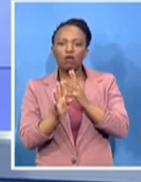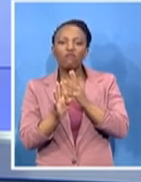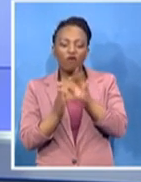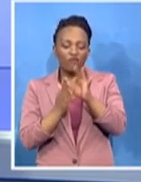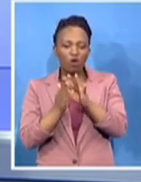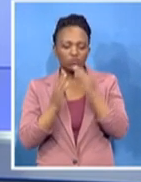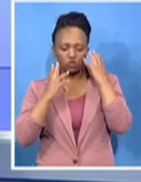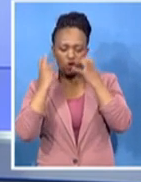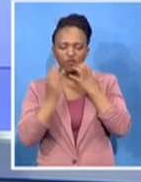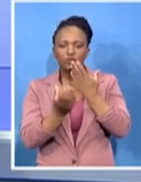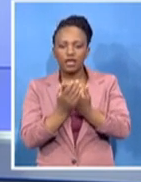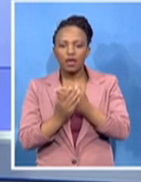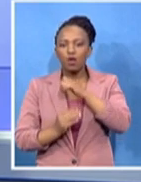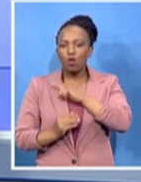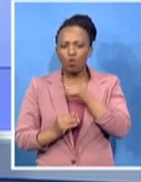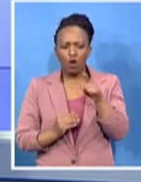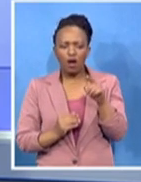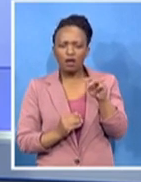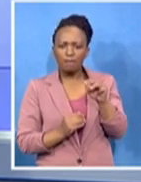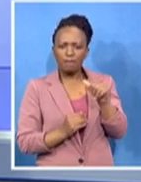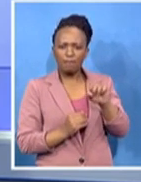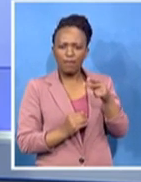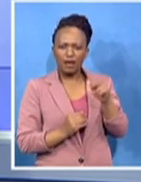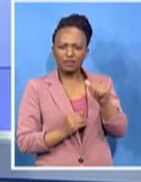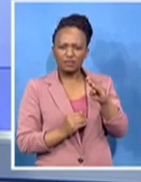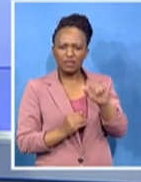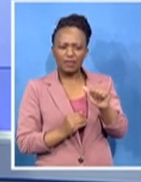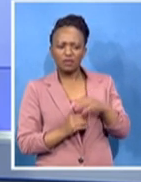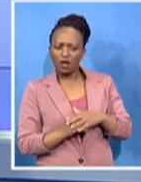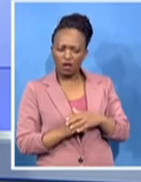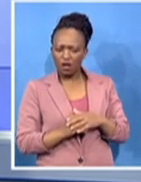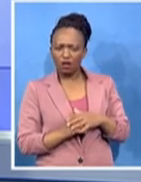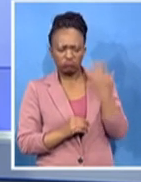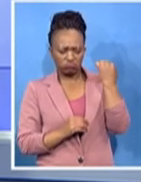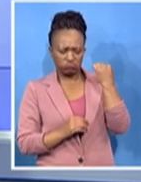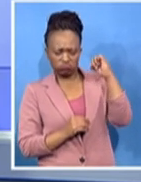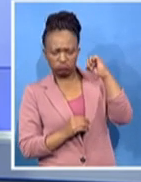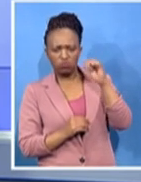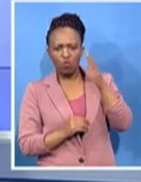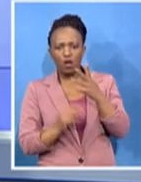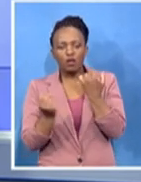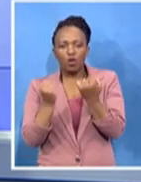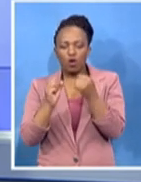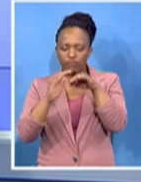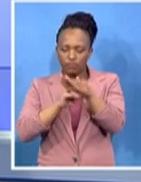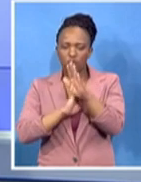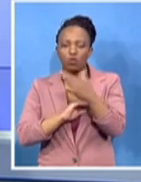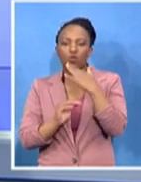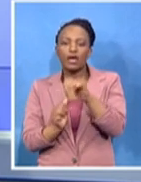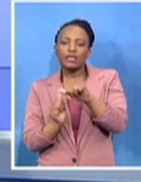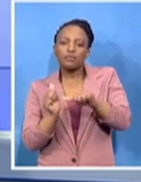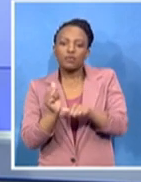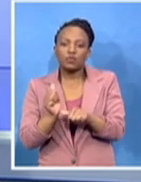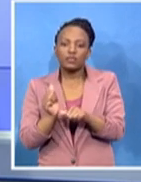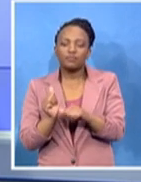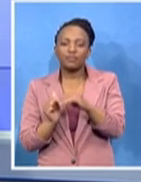IEC's rejection in the courts. The IEC's Deputy CEO, Masego Shiburi, joins us now on the line.